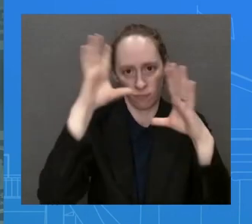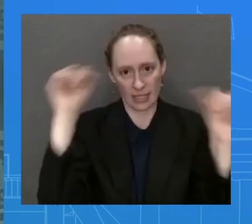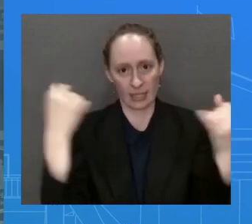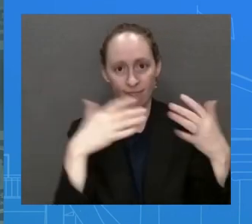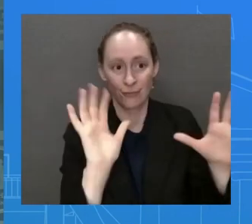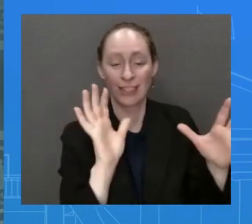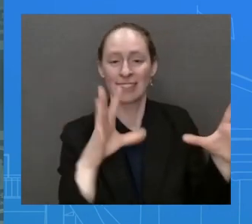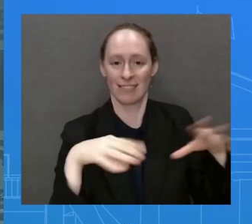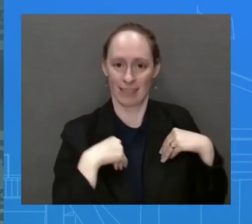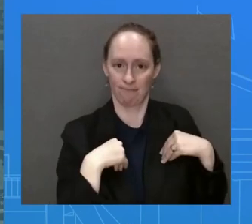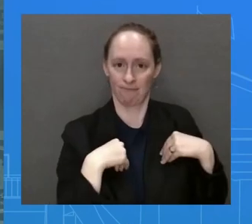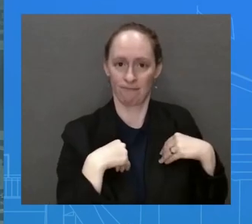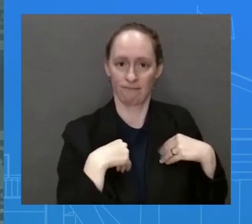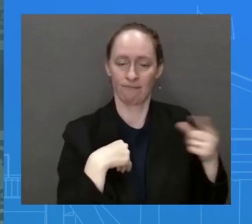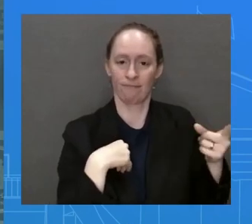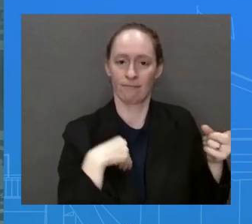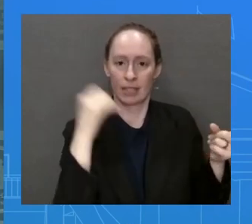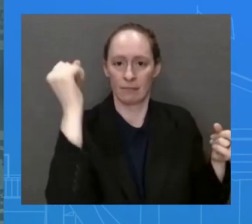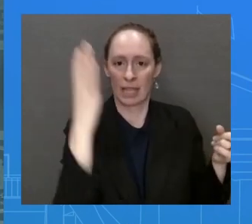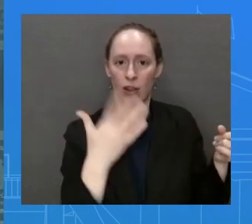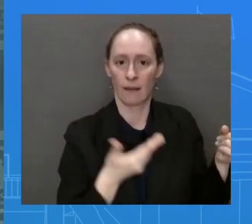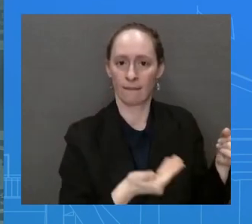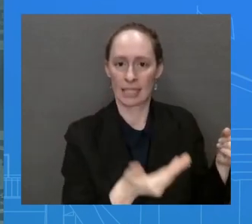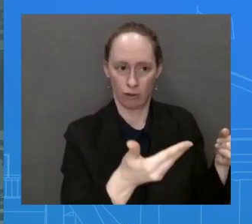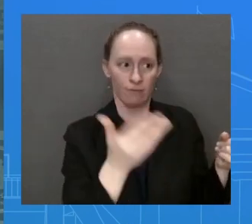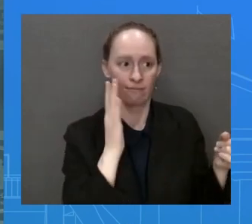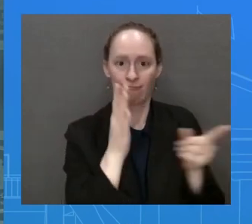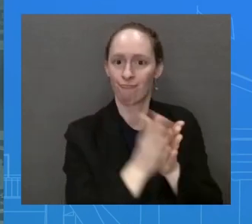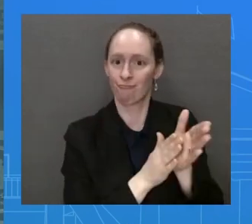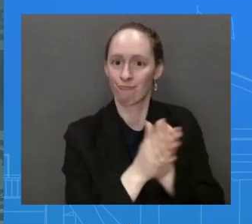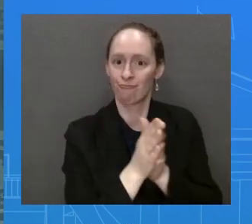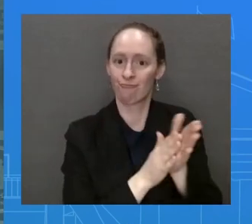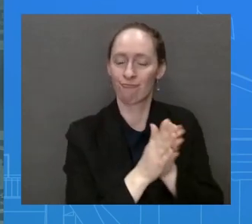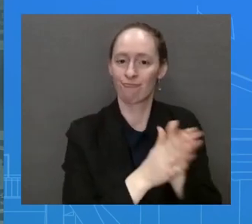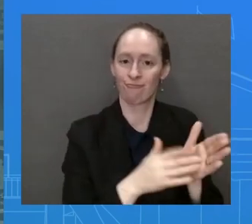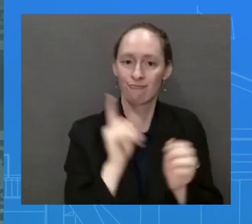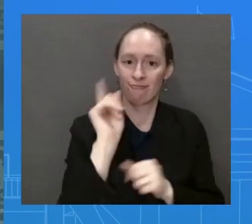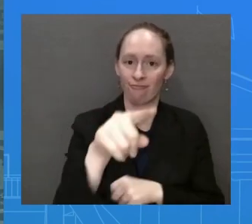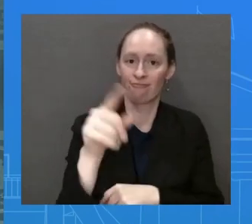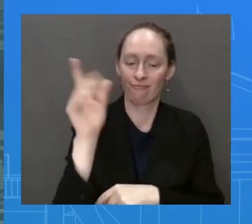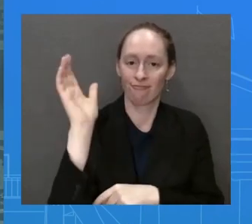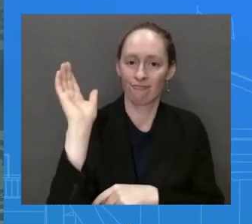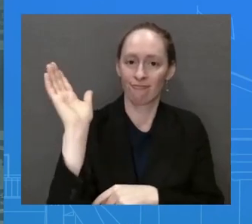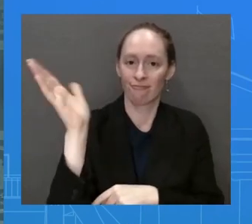Union address on Tuesday, February 17th of 2023.